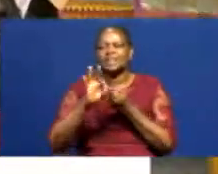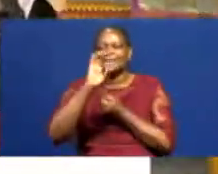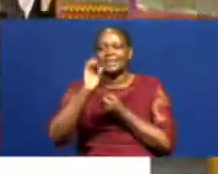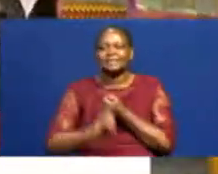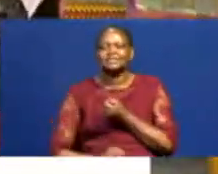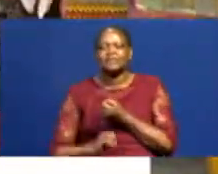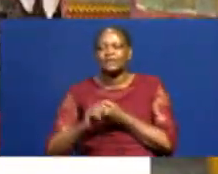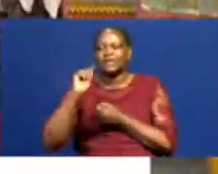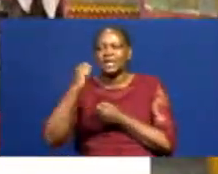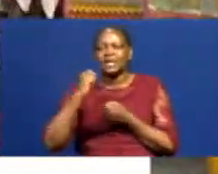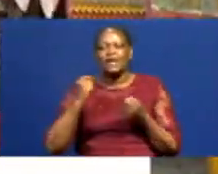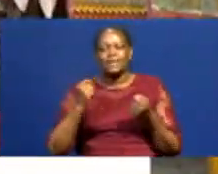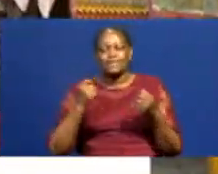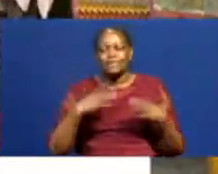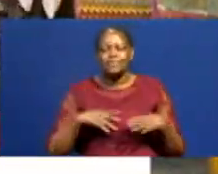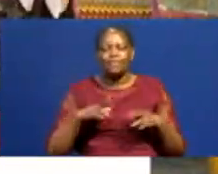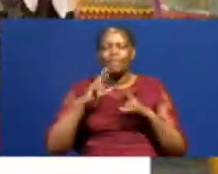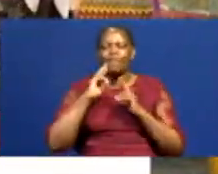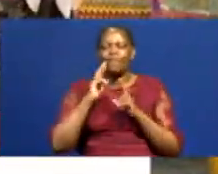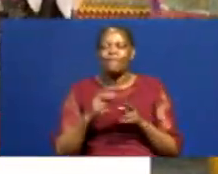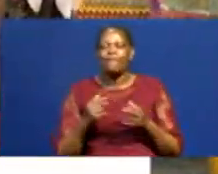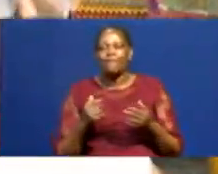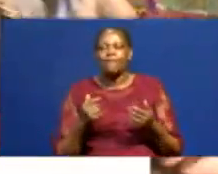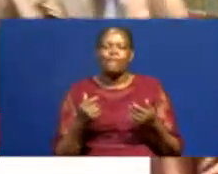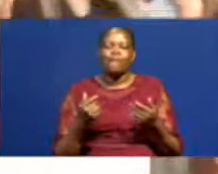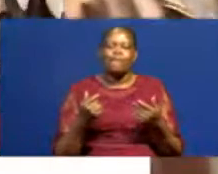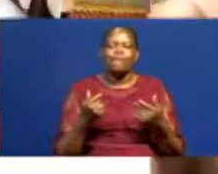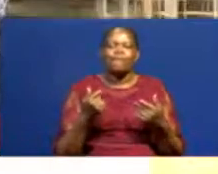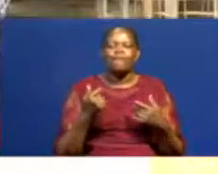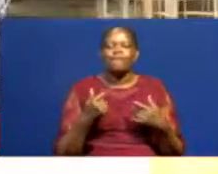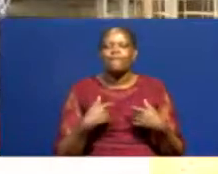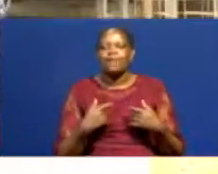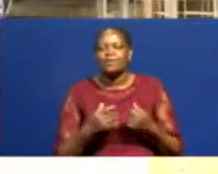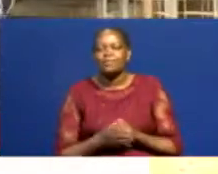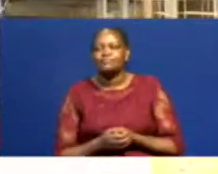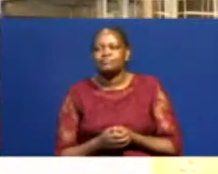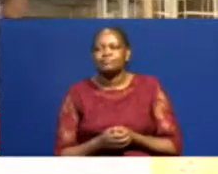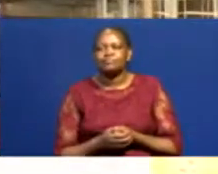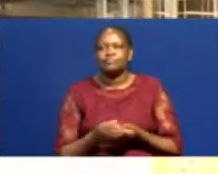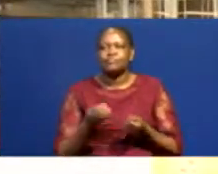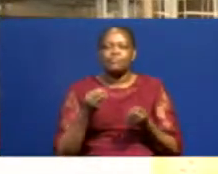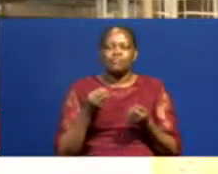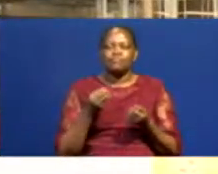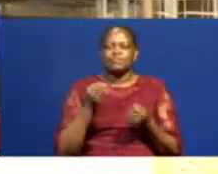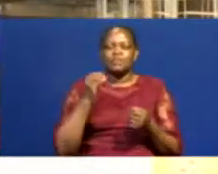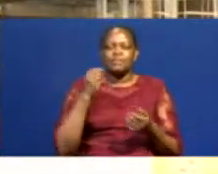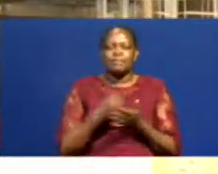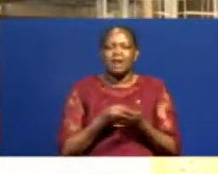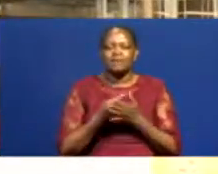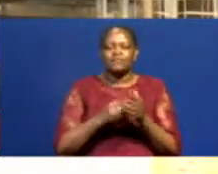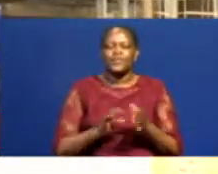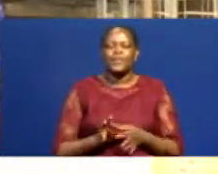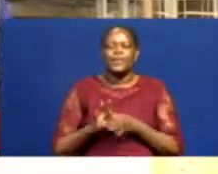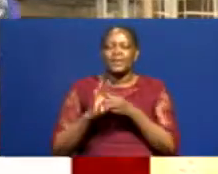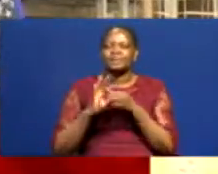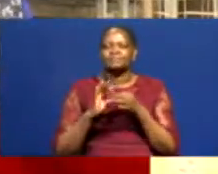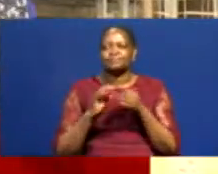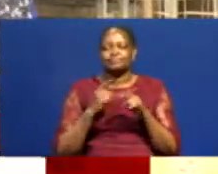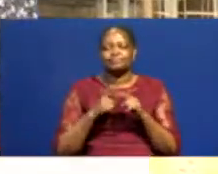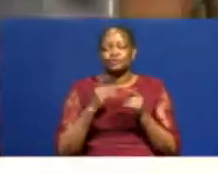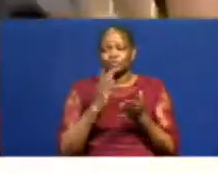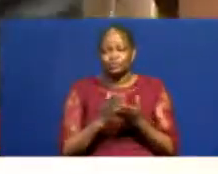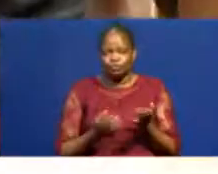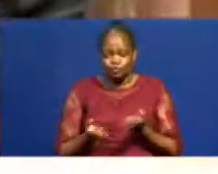63% of Kenyans were reported to derive livelihood directly or indirectly from cooperatives. Despite their